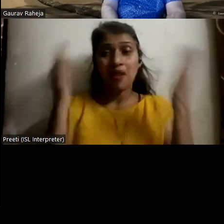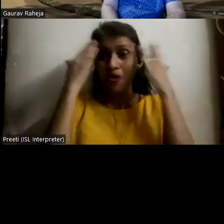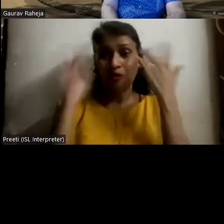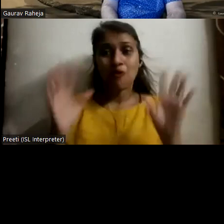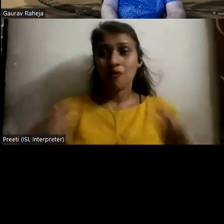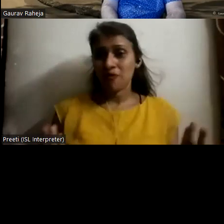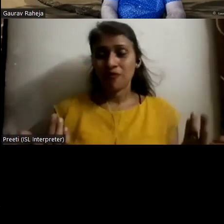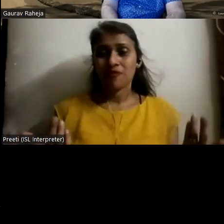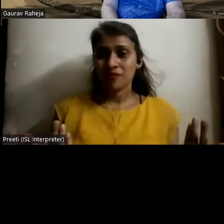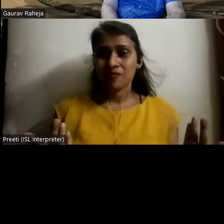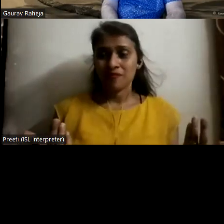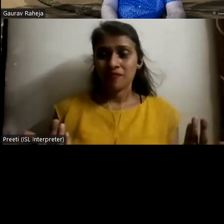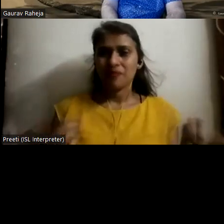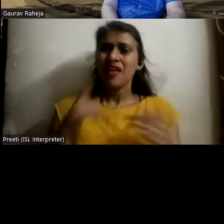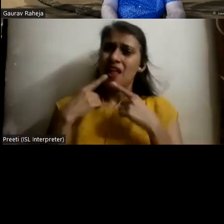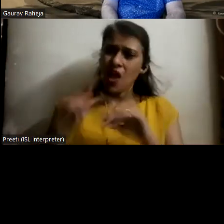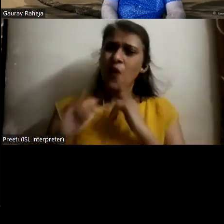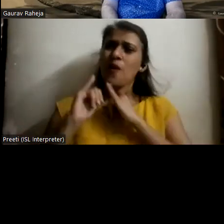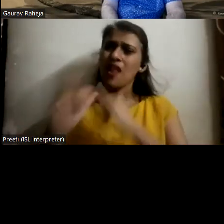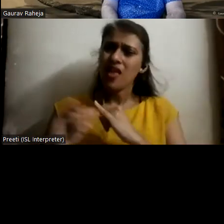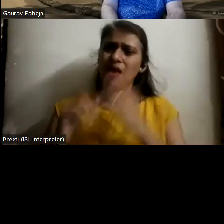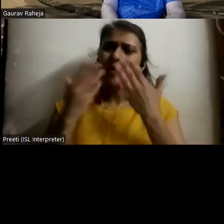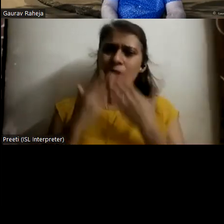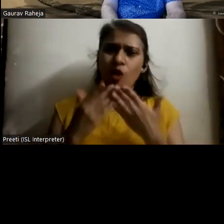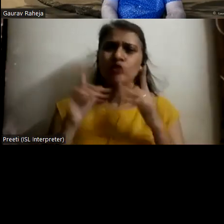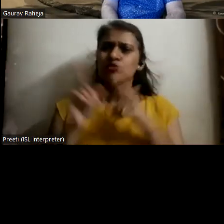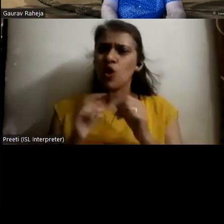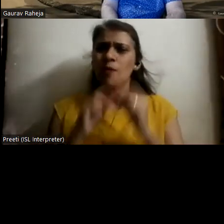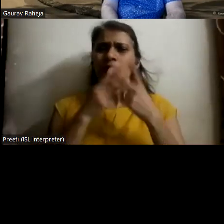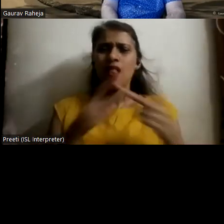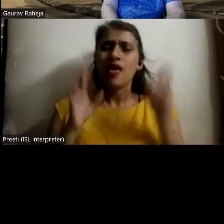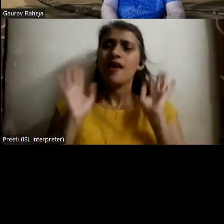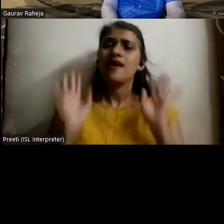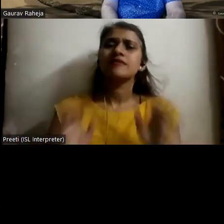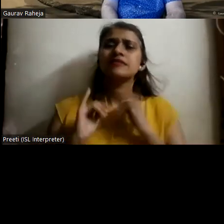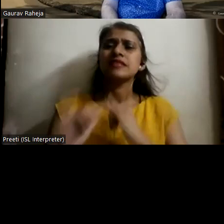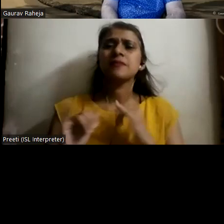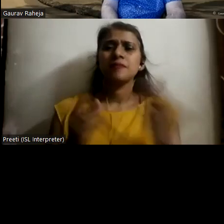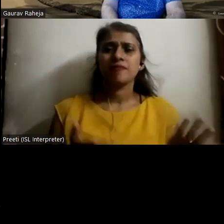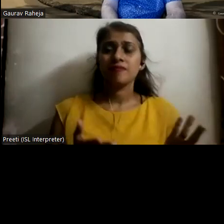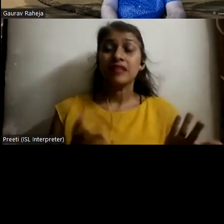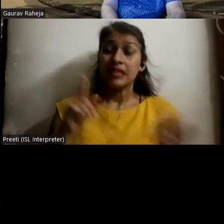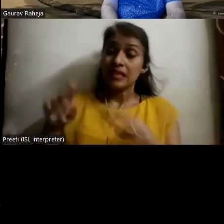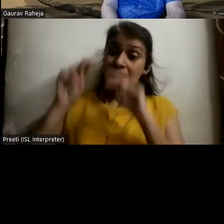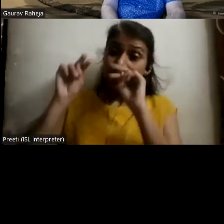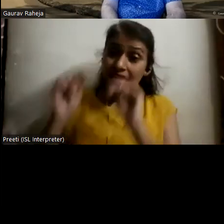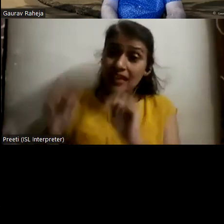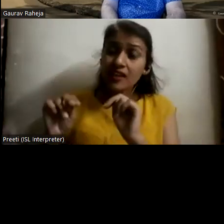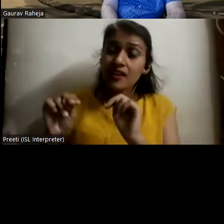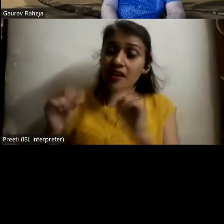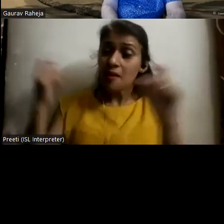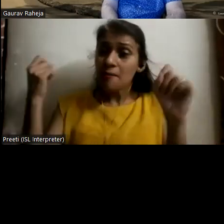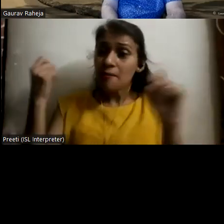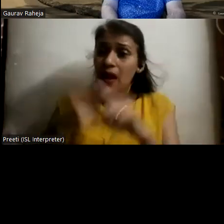Reasonable accommodation, friends, is not a nice word. Reasonable accommodation is a need. Just